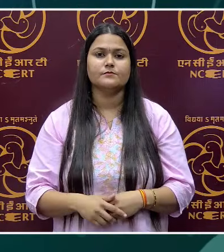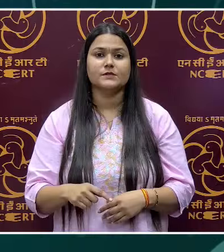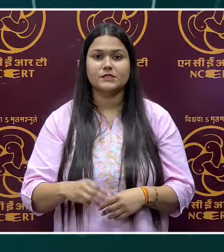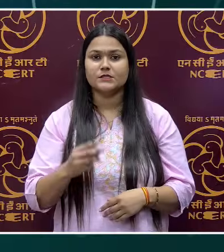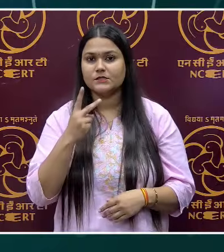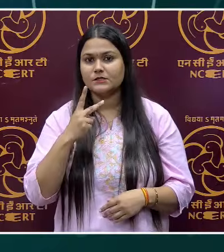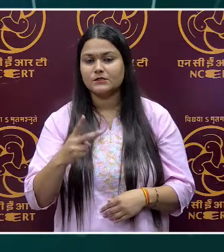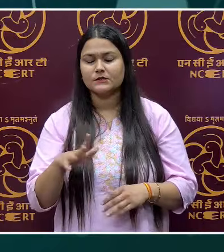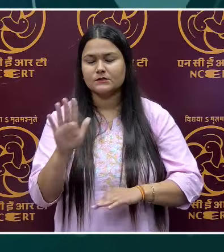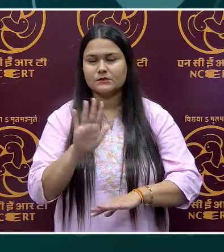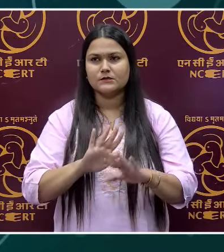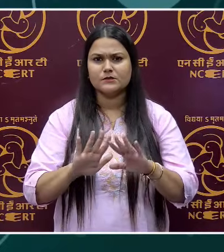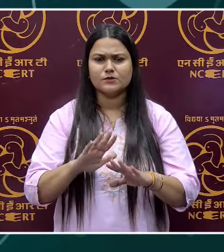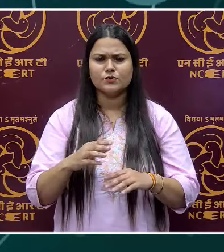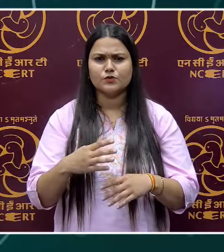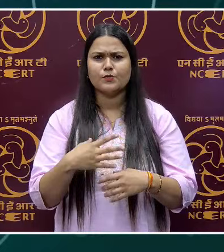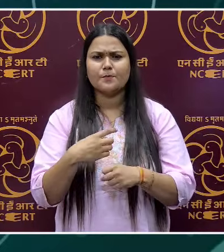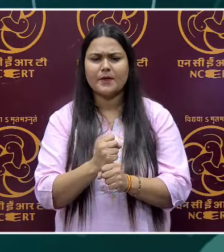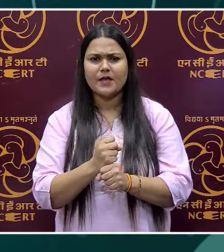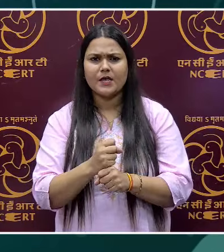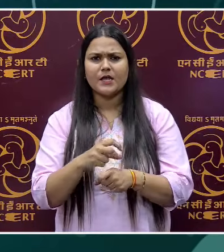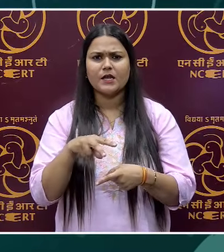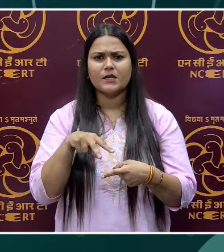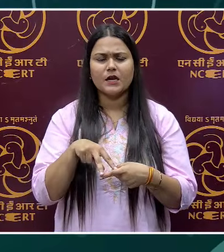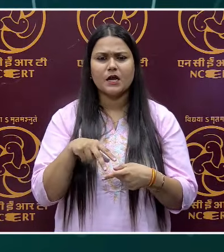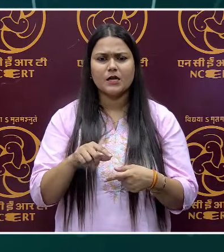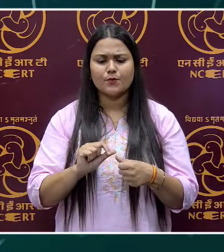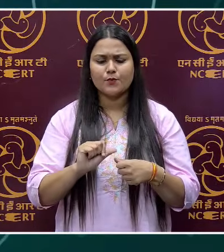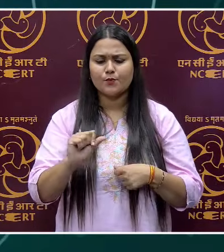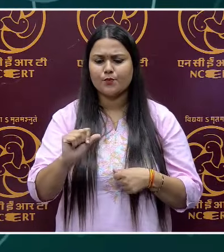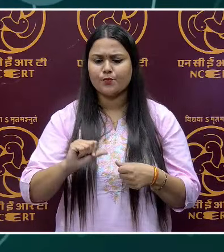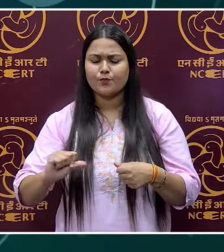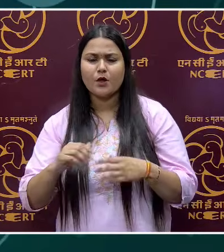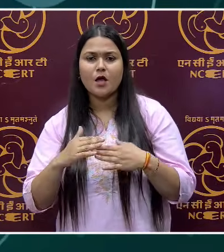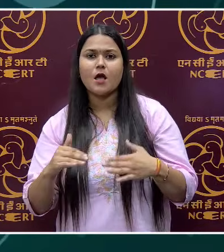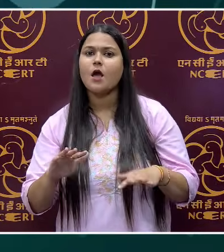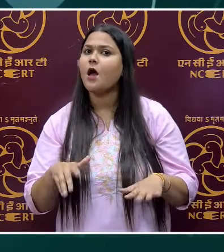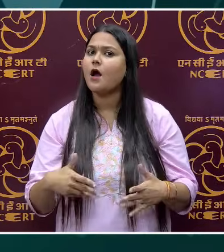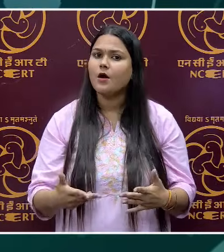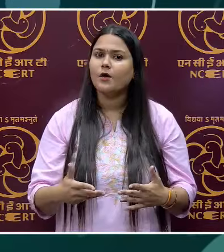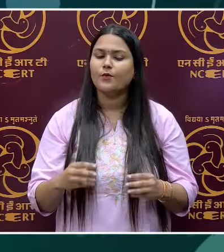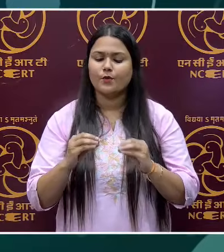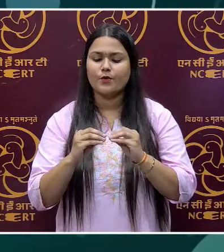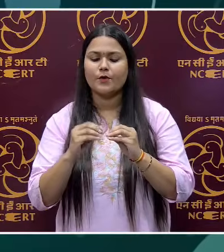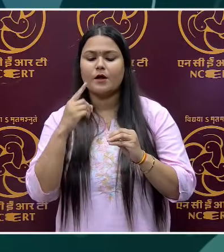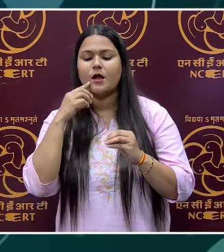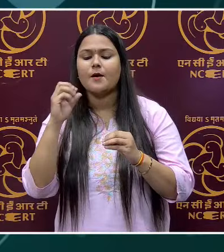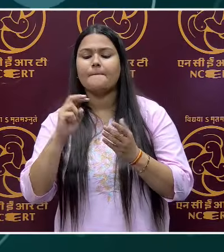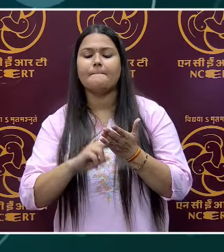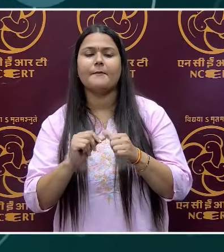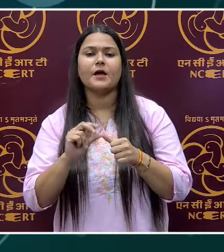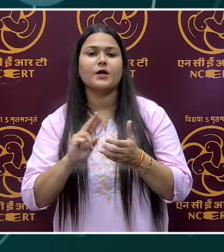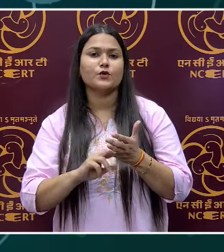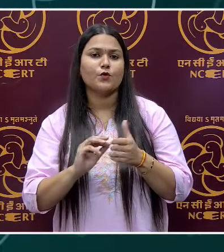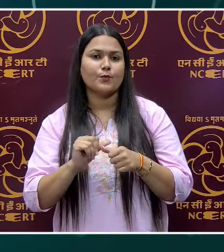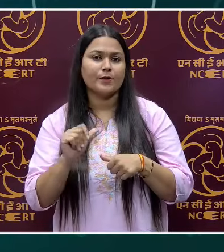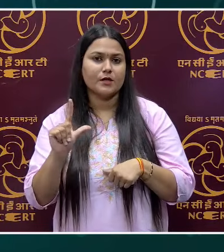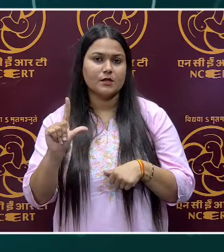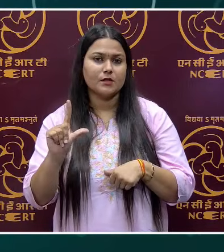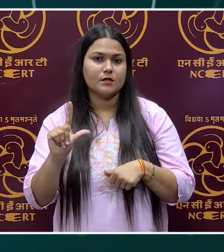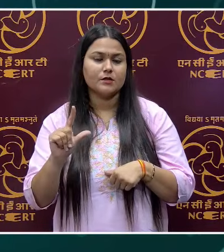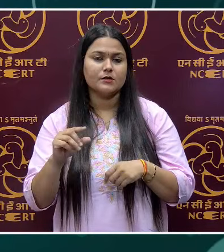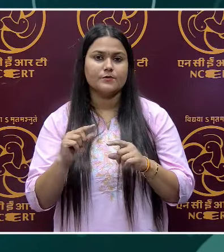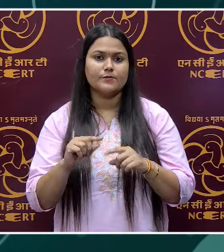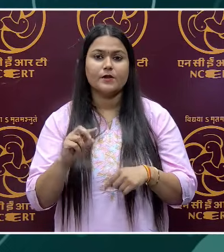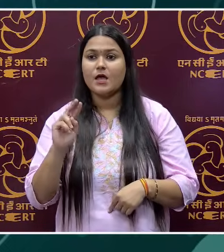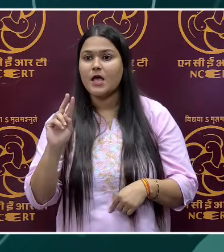activity to construct a Pascal's triangle and to write binomial expansion of a given positive integral. Positive integral means this n, value